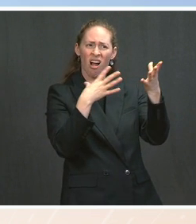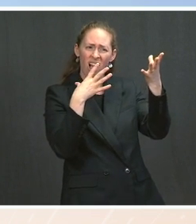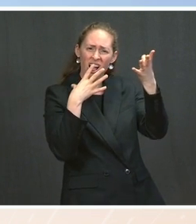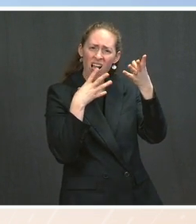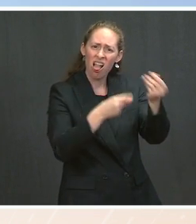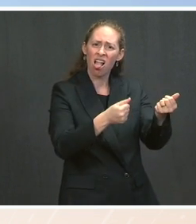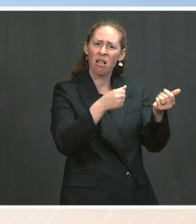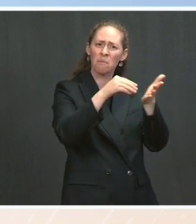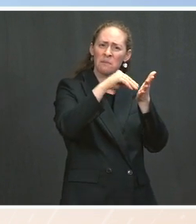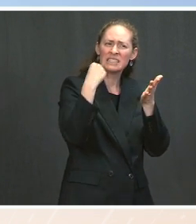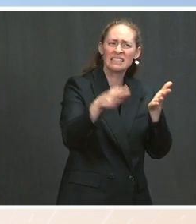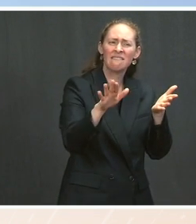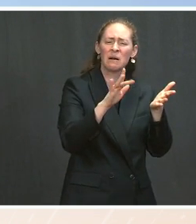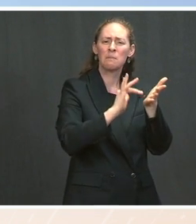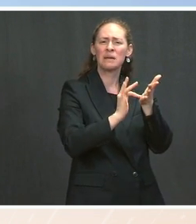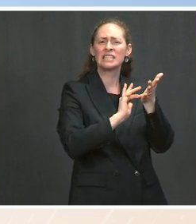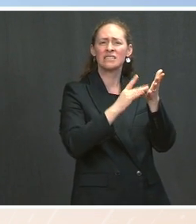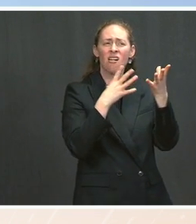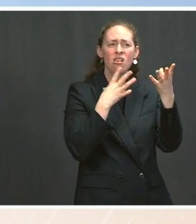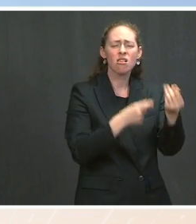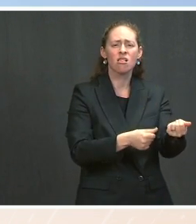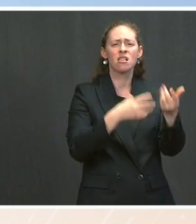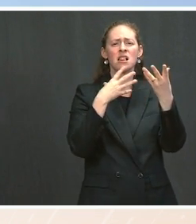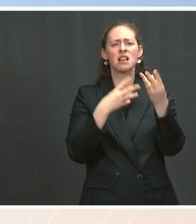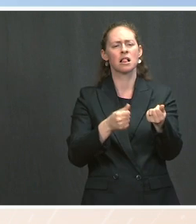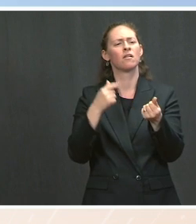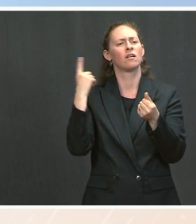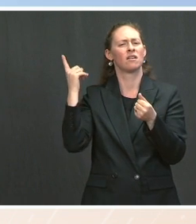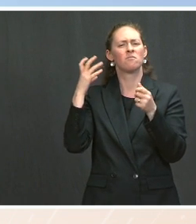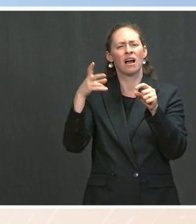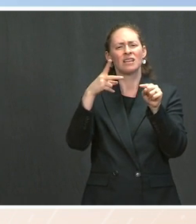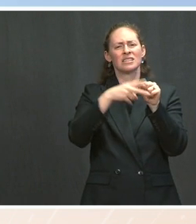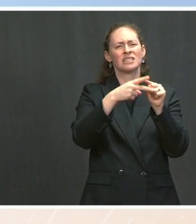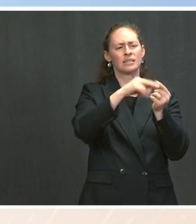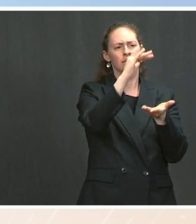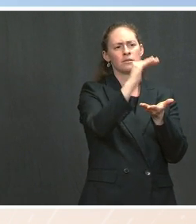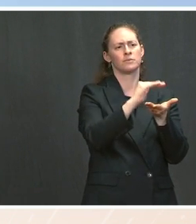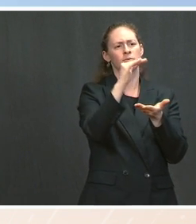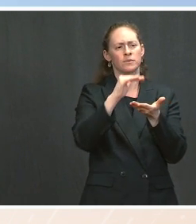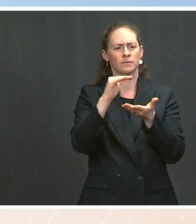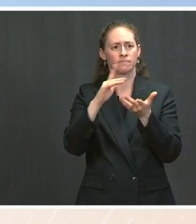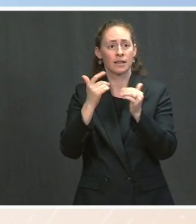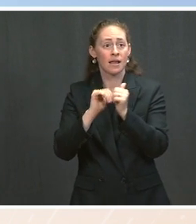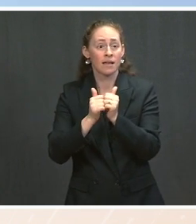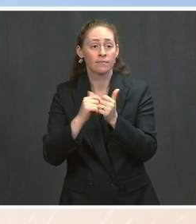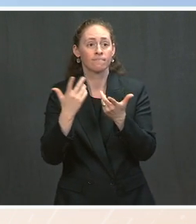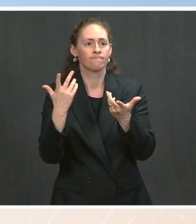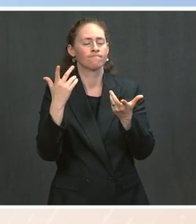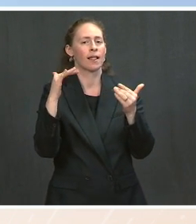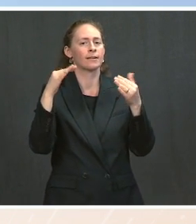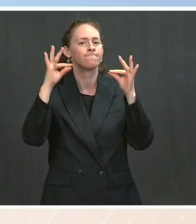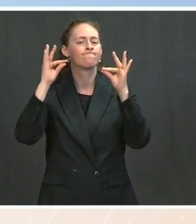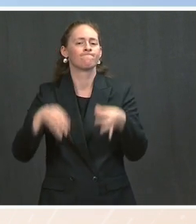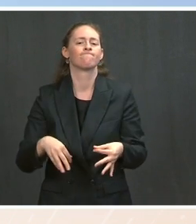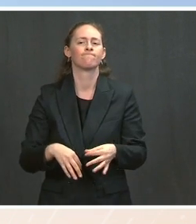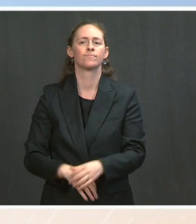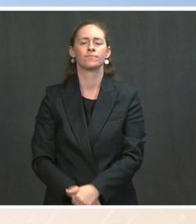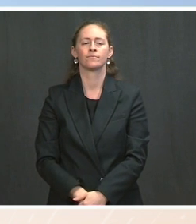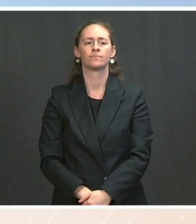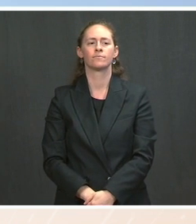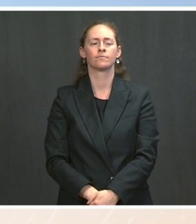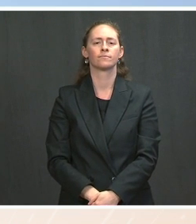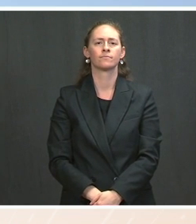every entity may not be reflected in this budget. Go ahead. Thanks, Jen. Back to the Middle East. Prime